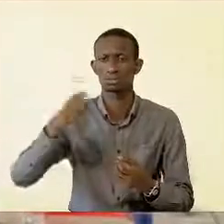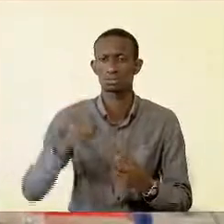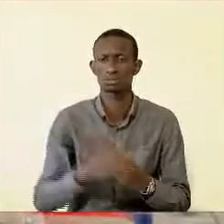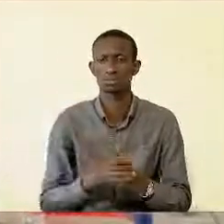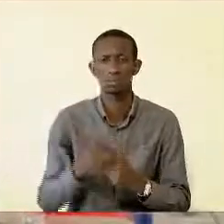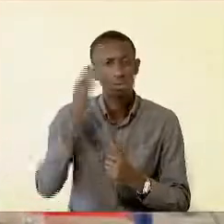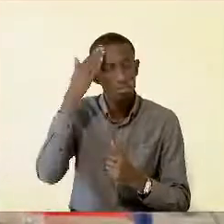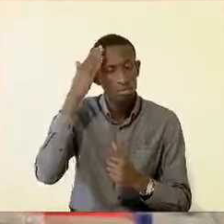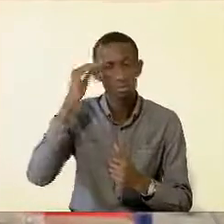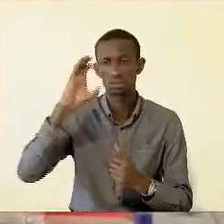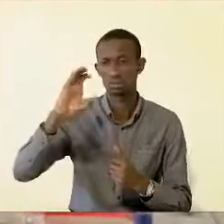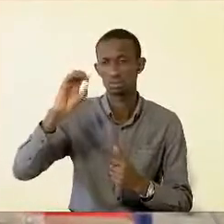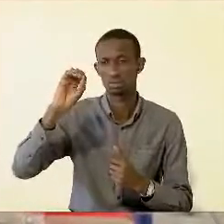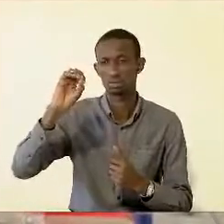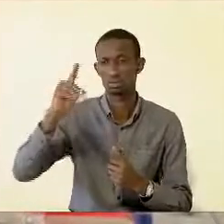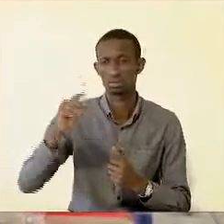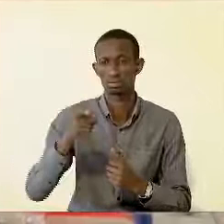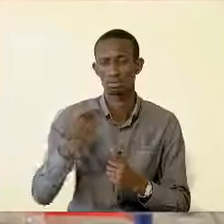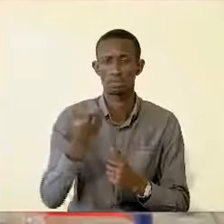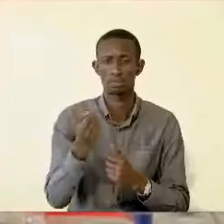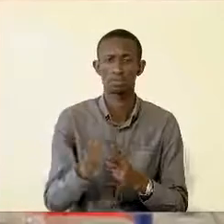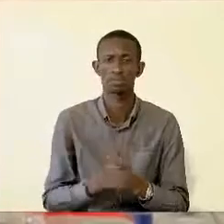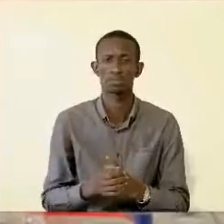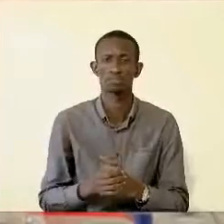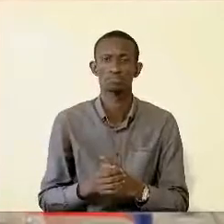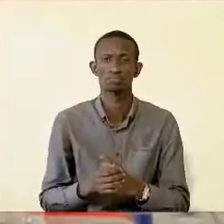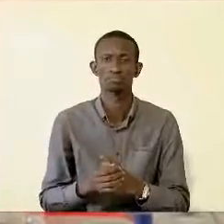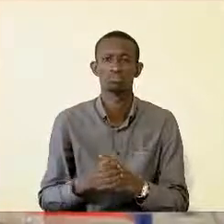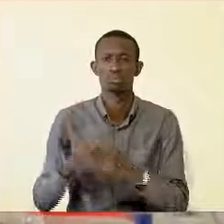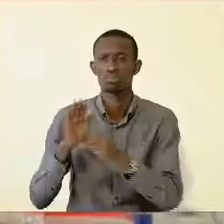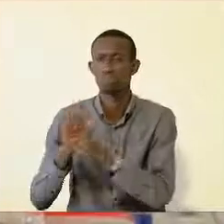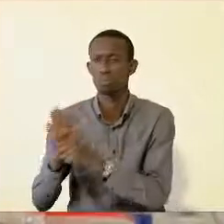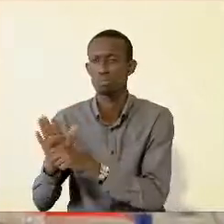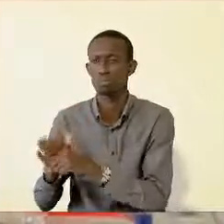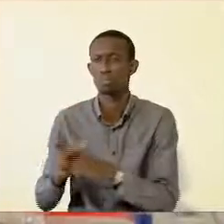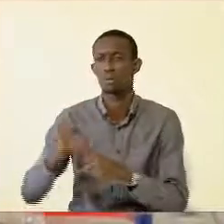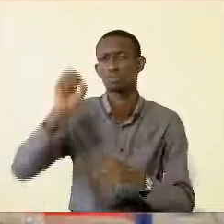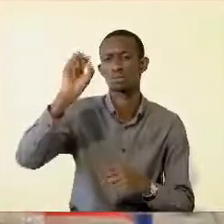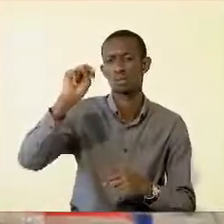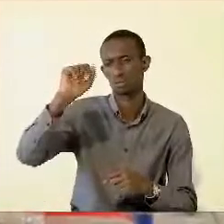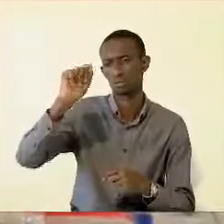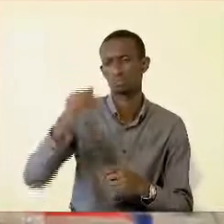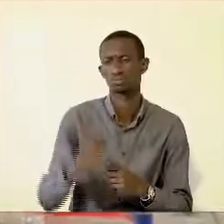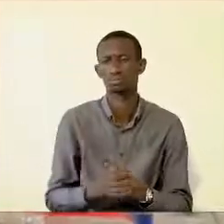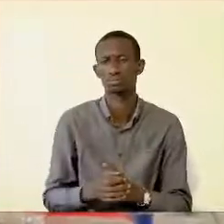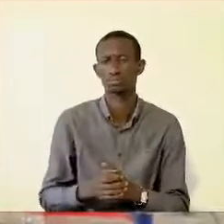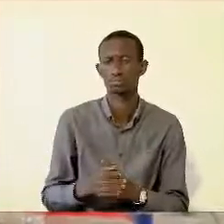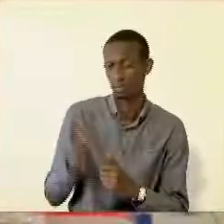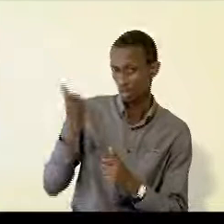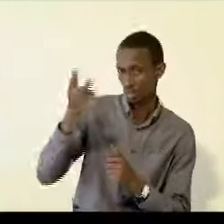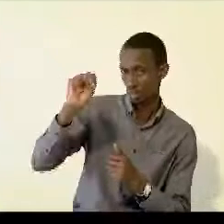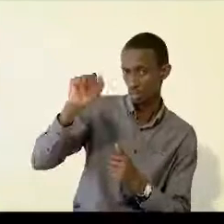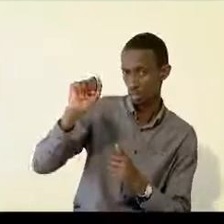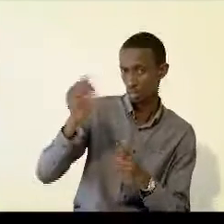seawater contains a lot of dissolved sodium chloride. So sodium